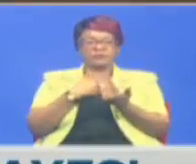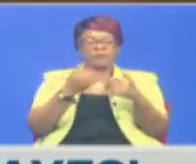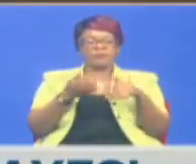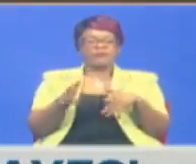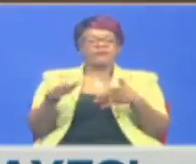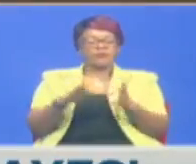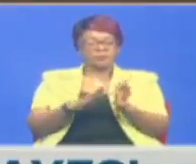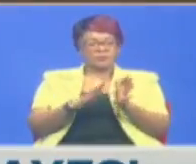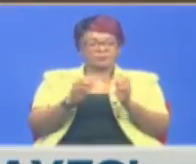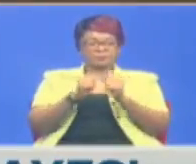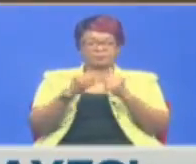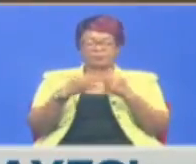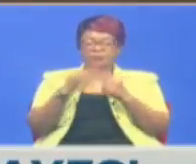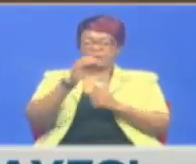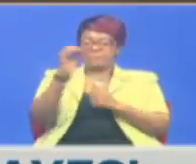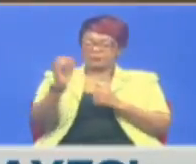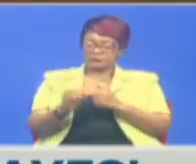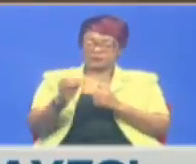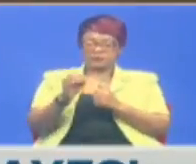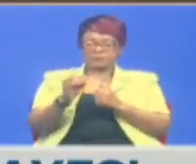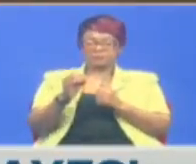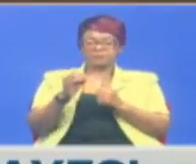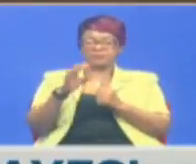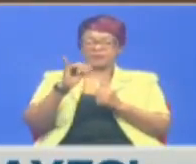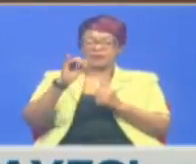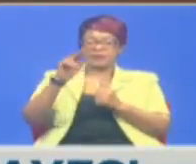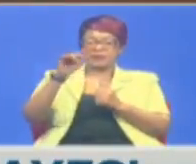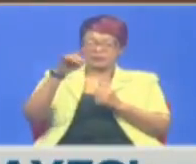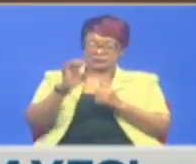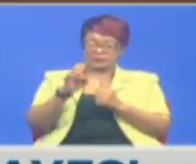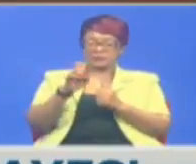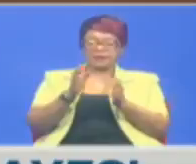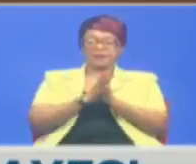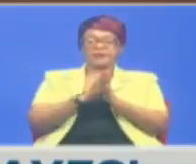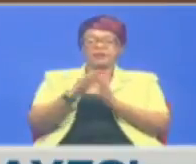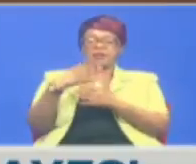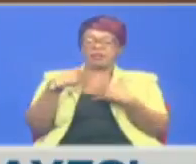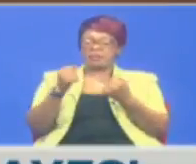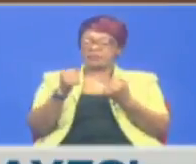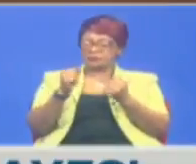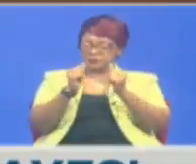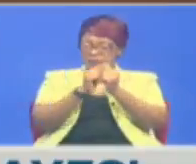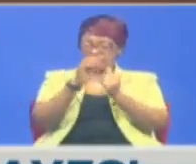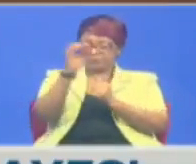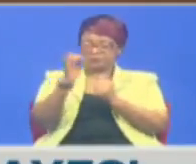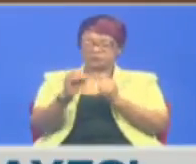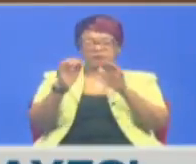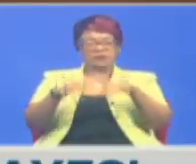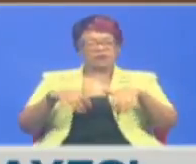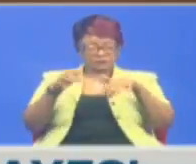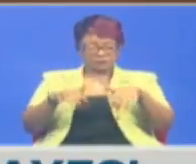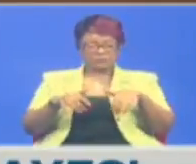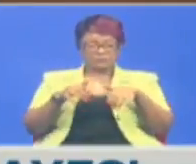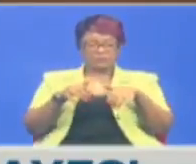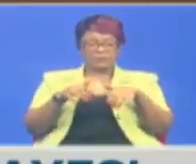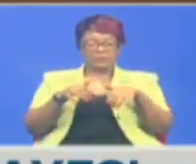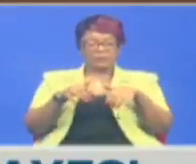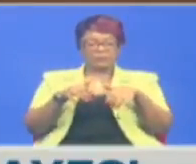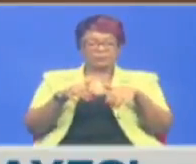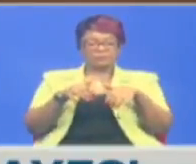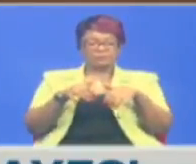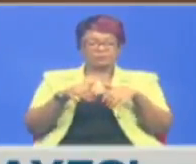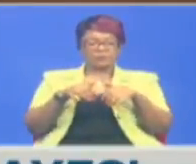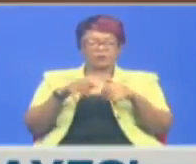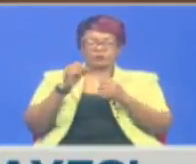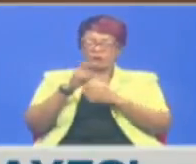of 18% population index, 17% health index, 10% agriculture index, 5%